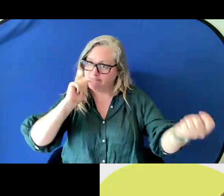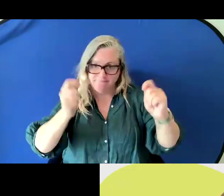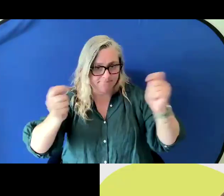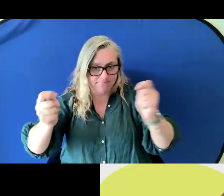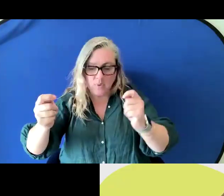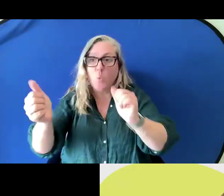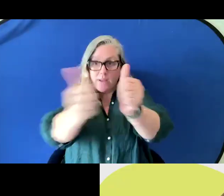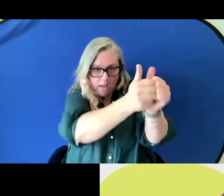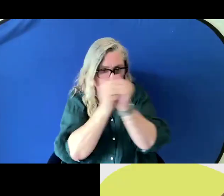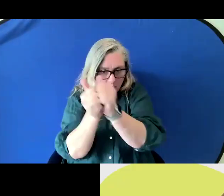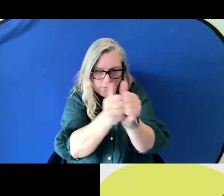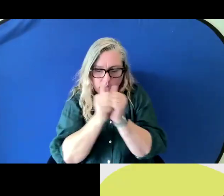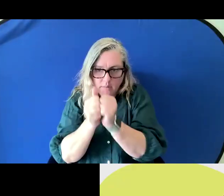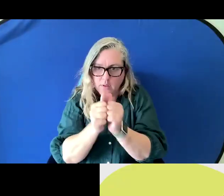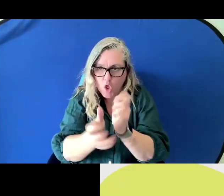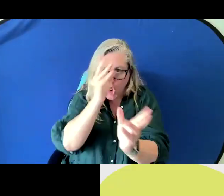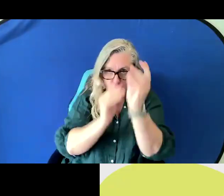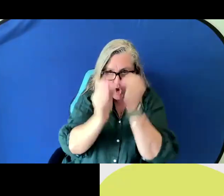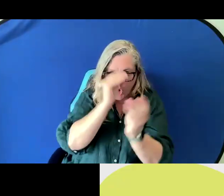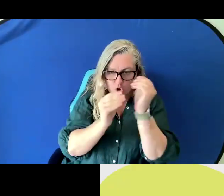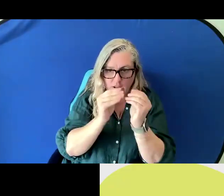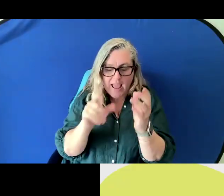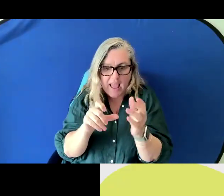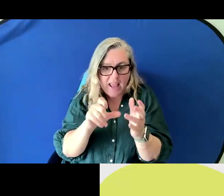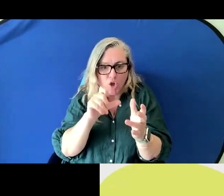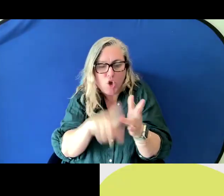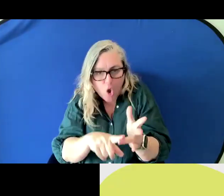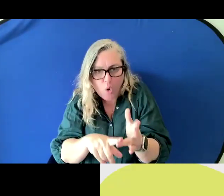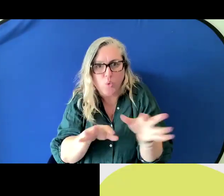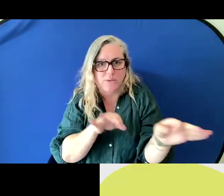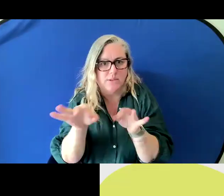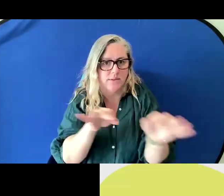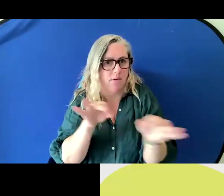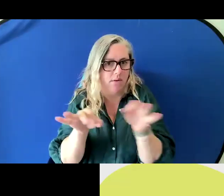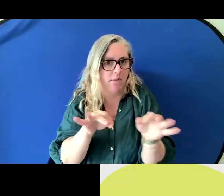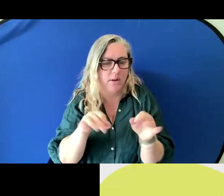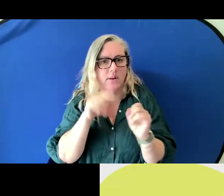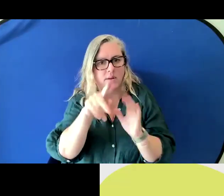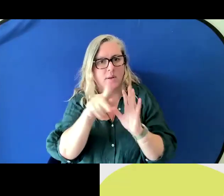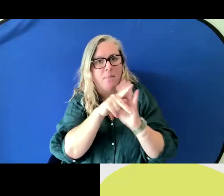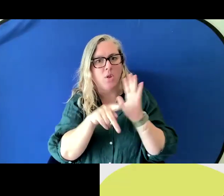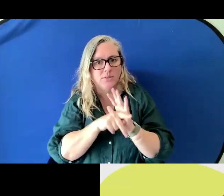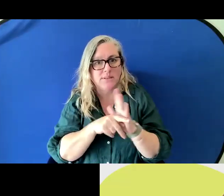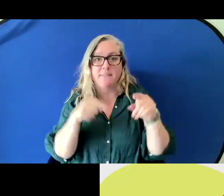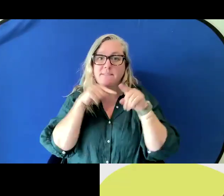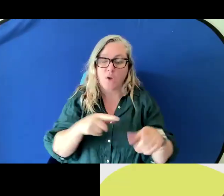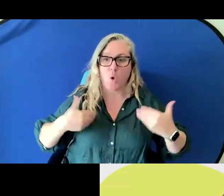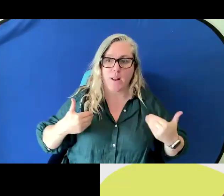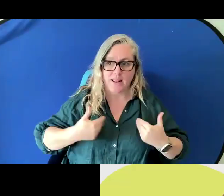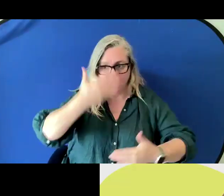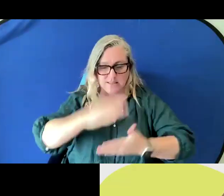collaborate, learn from, and co-design the future of disability policy in Australia based on lived